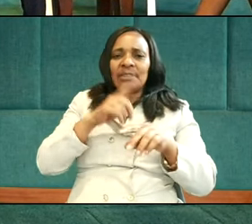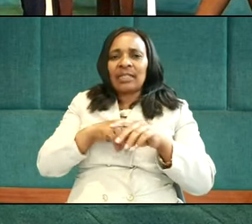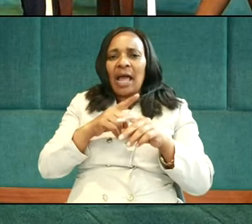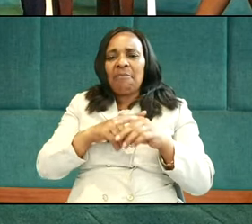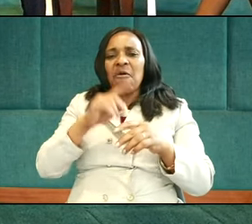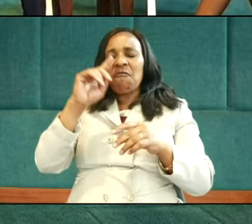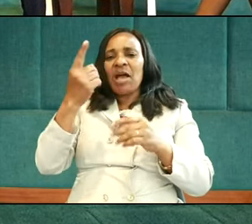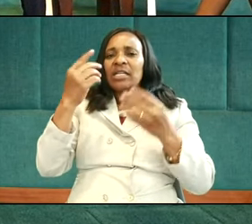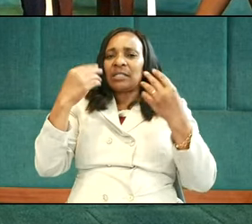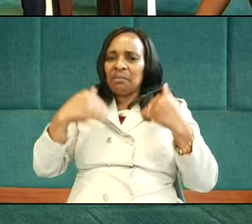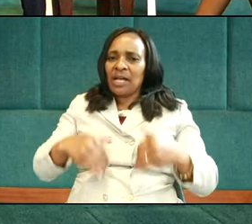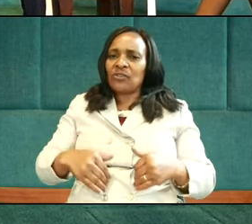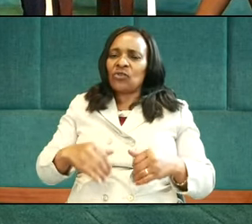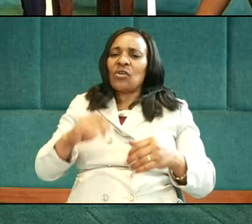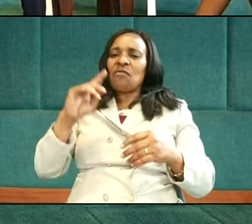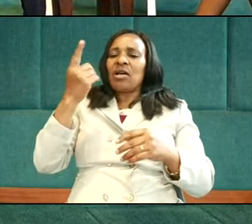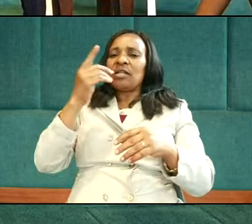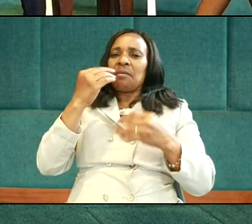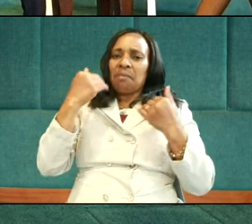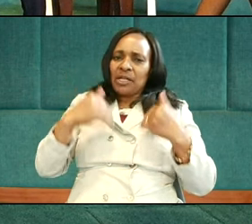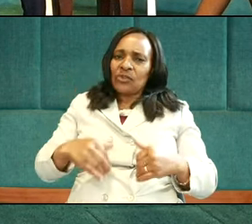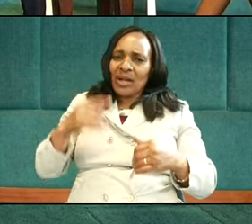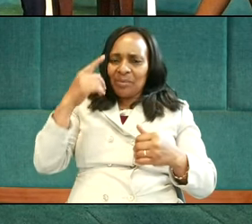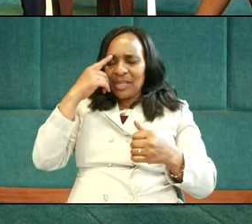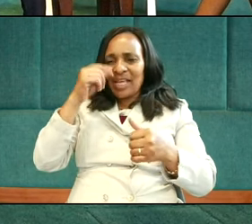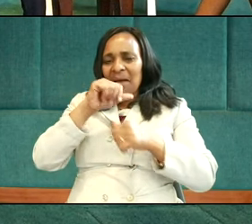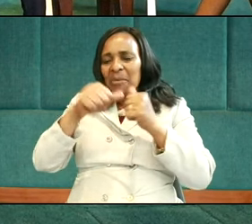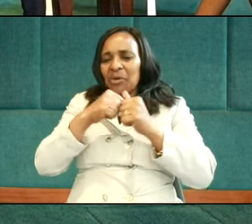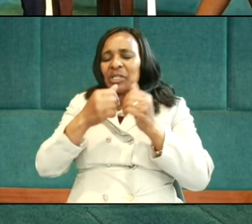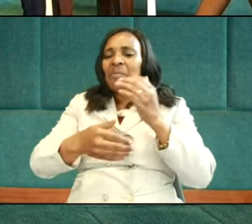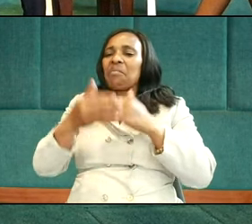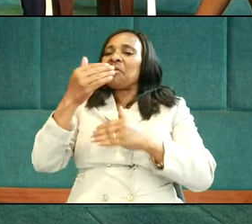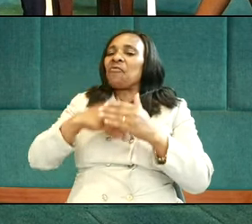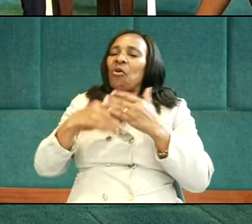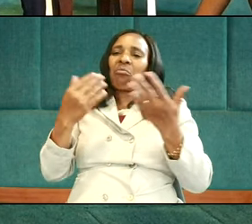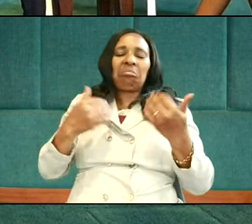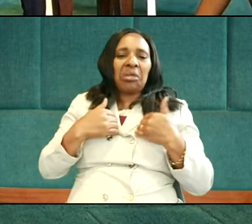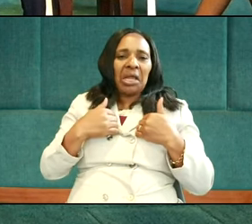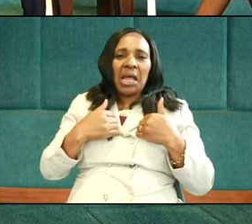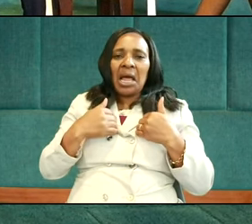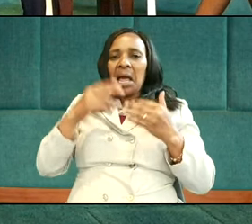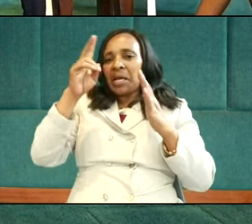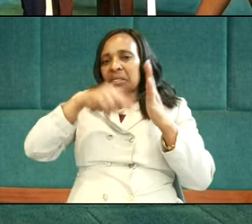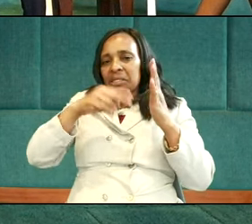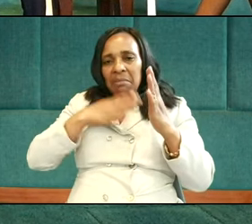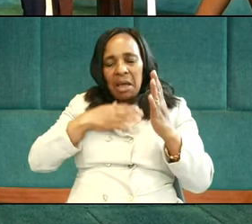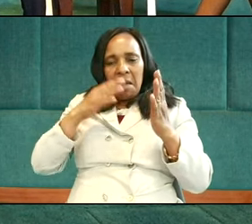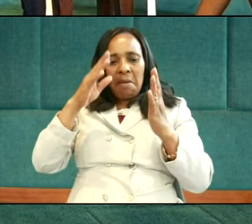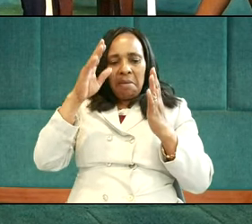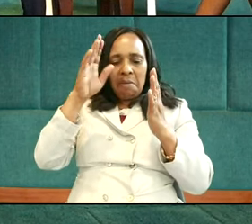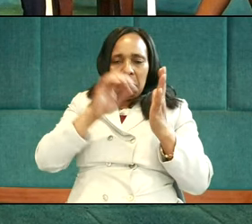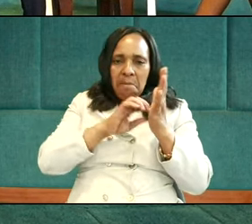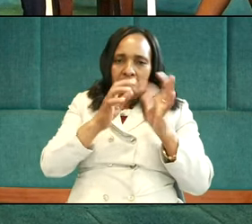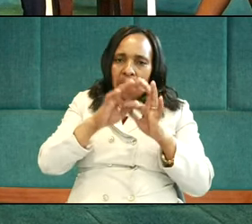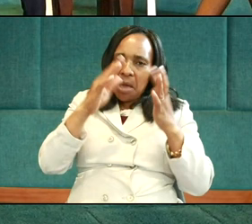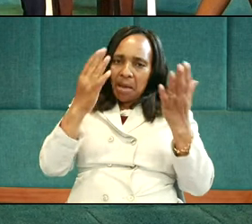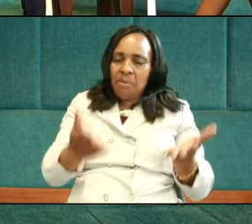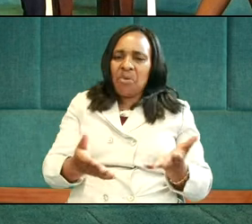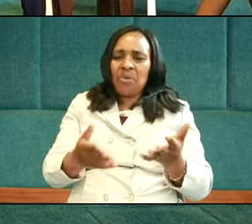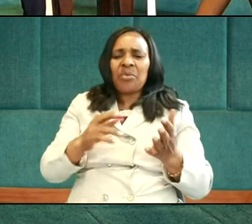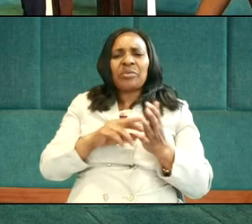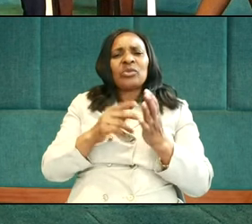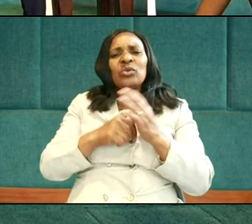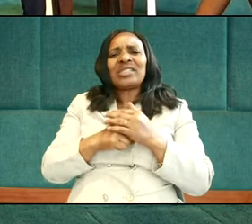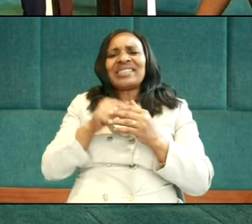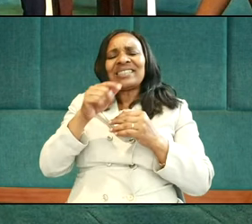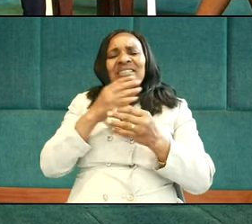she's the first person, or he's the first person that I'm thinking about before I, you know, before I read my Bible, does that mean that